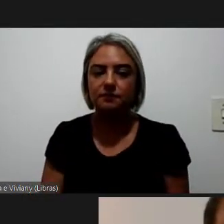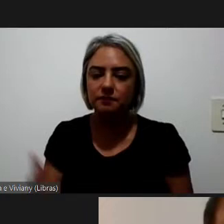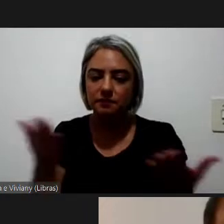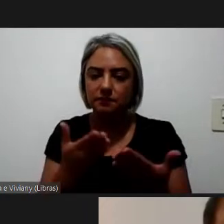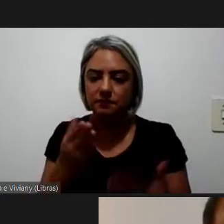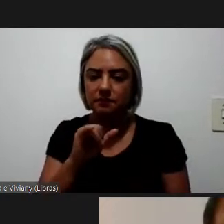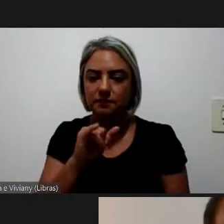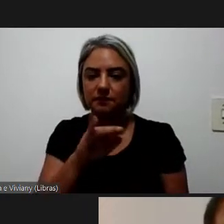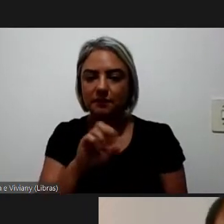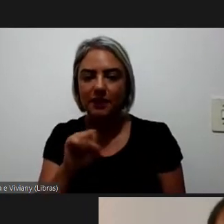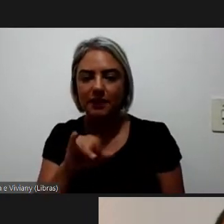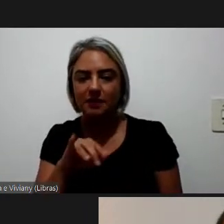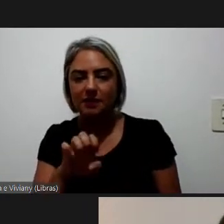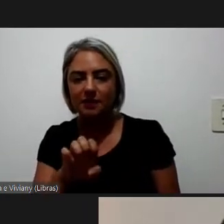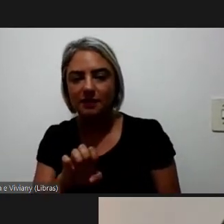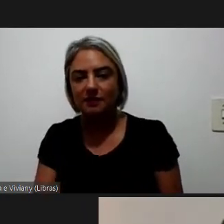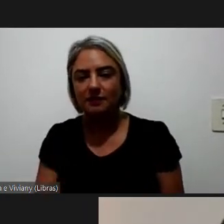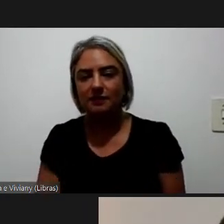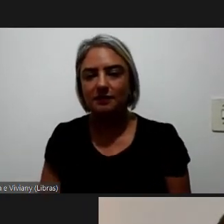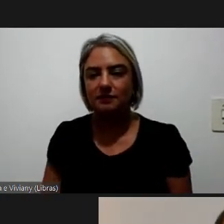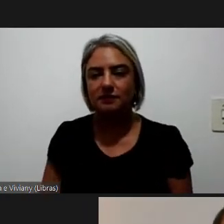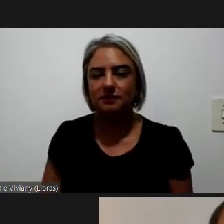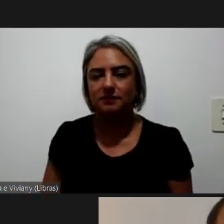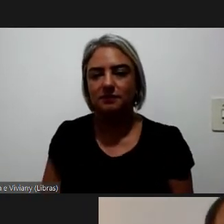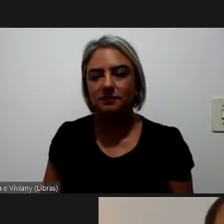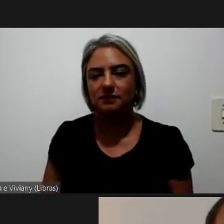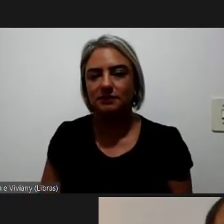are very great. Now, Cristiane, please.